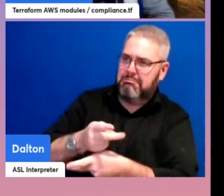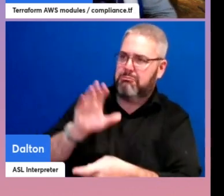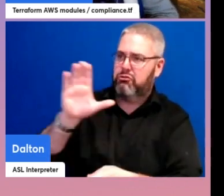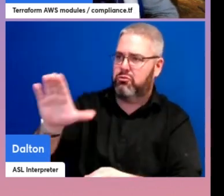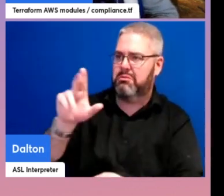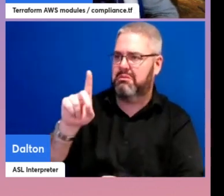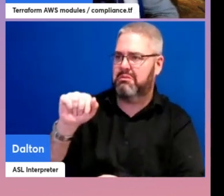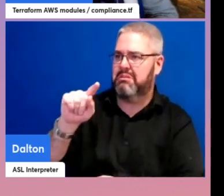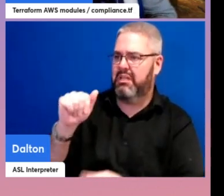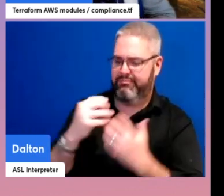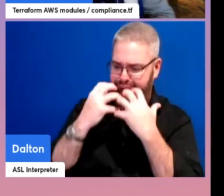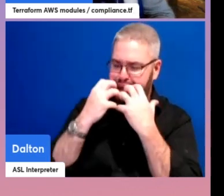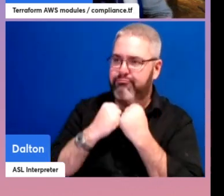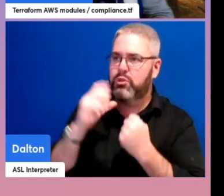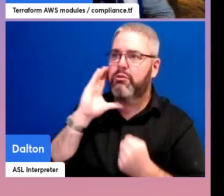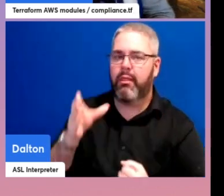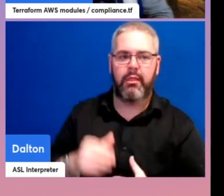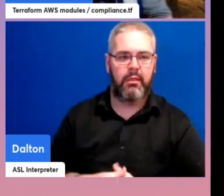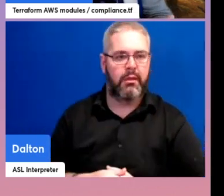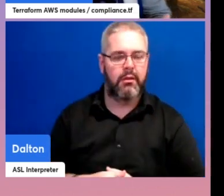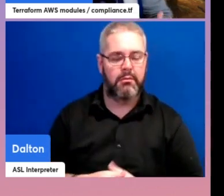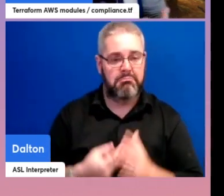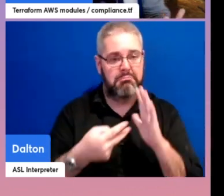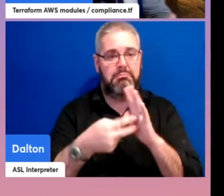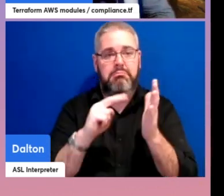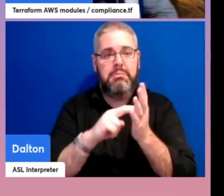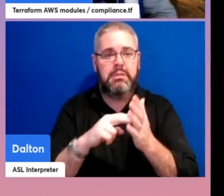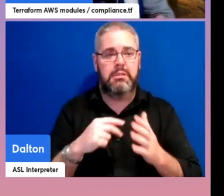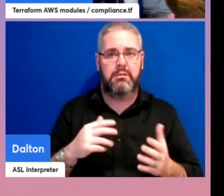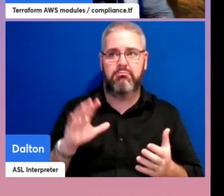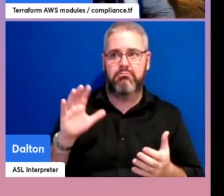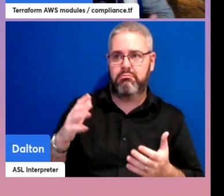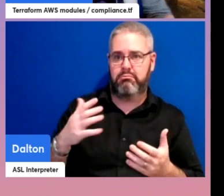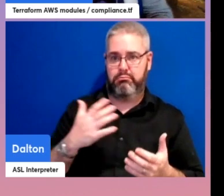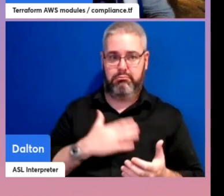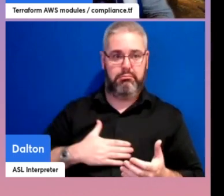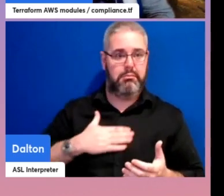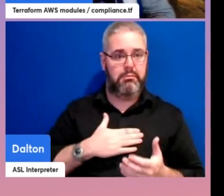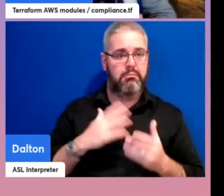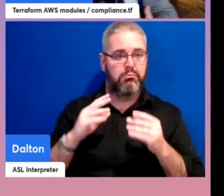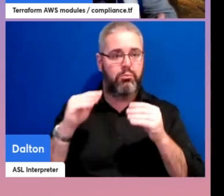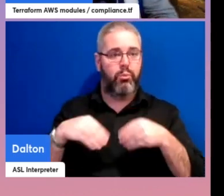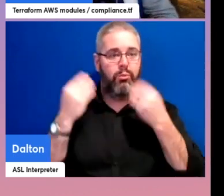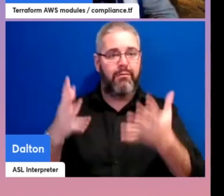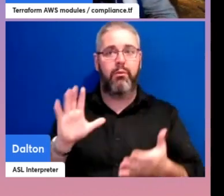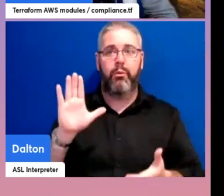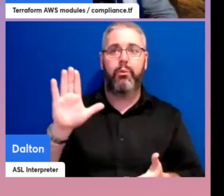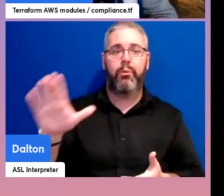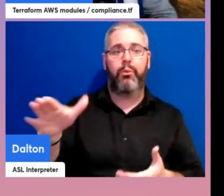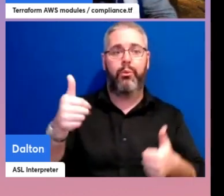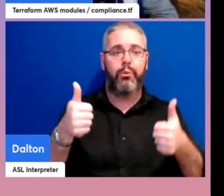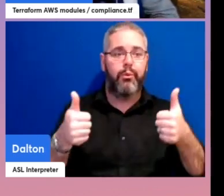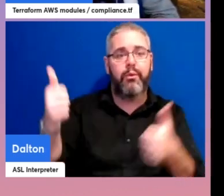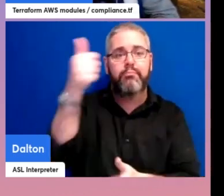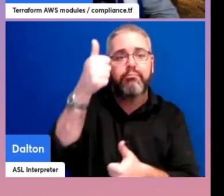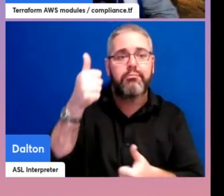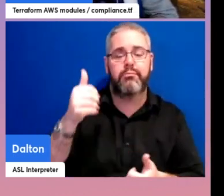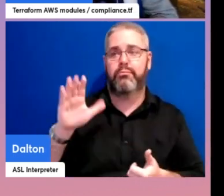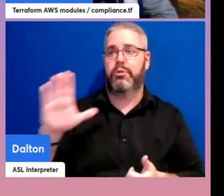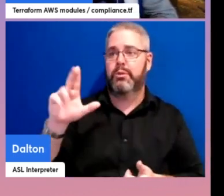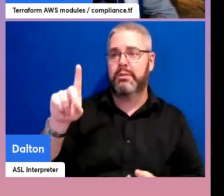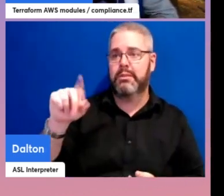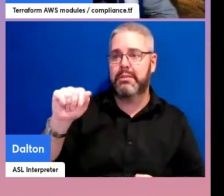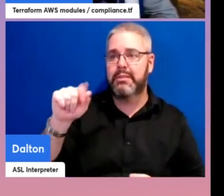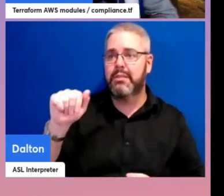you to say that, please provide your details or your data to our company,